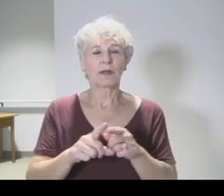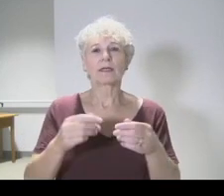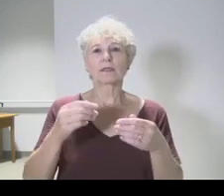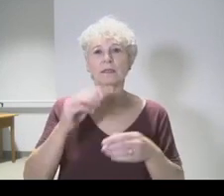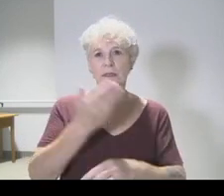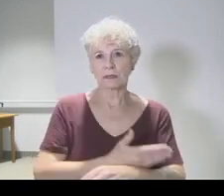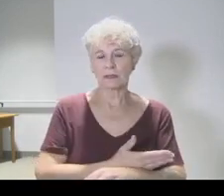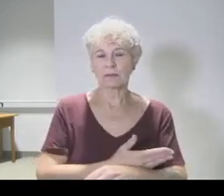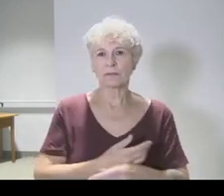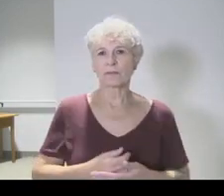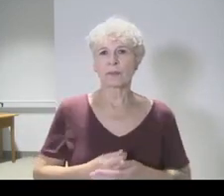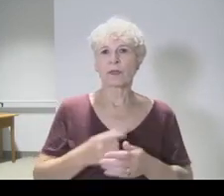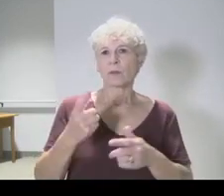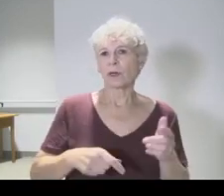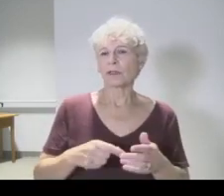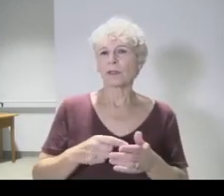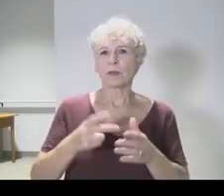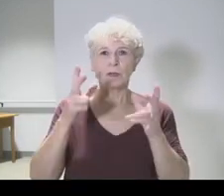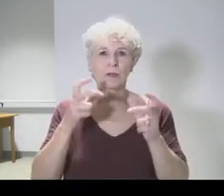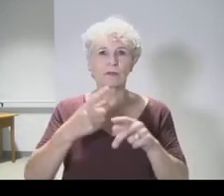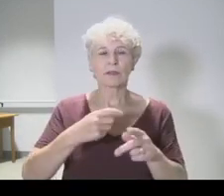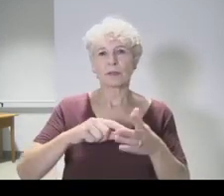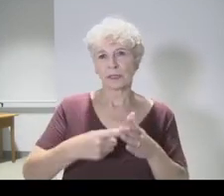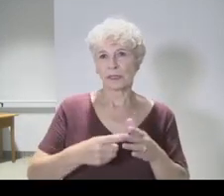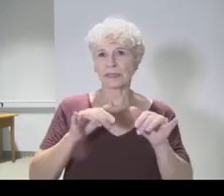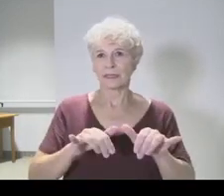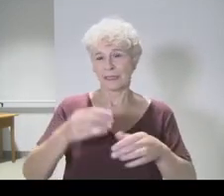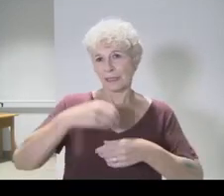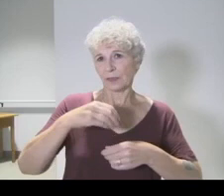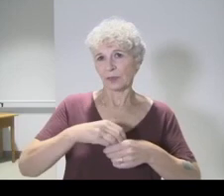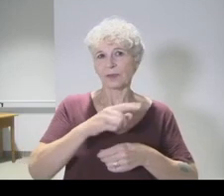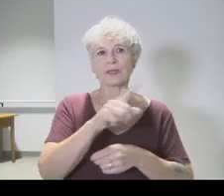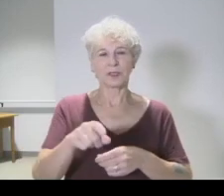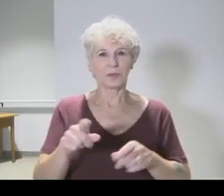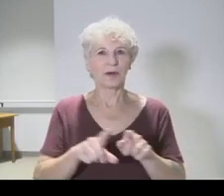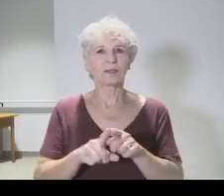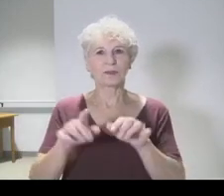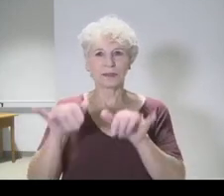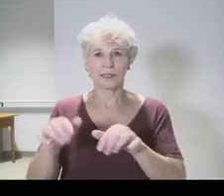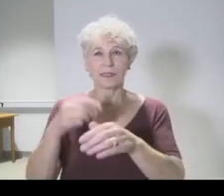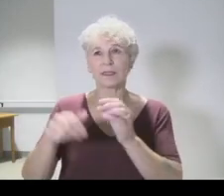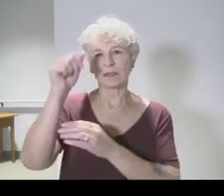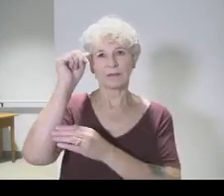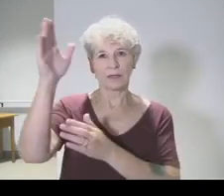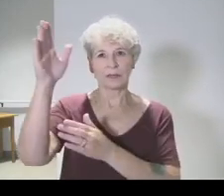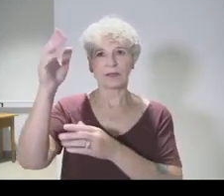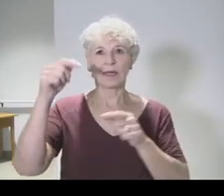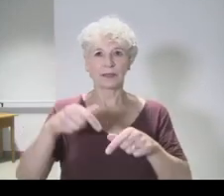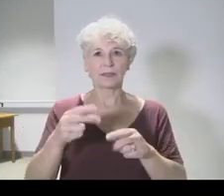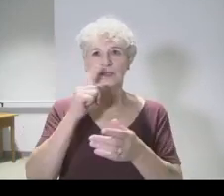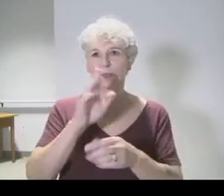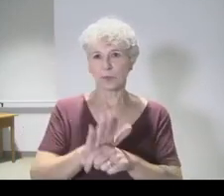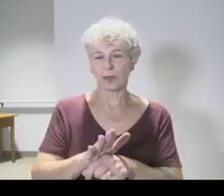in you. If what you heard from the beginning abides in you, then you too will abide in the Son and in the Father. And this is the